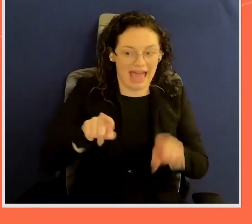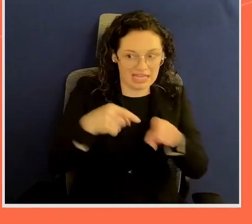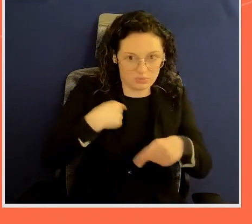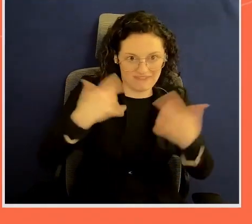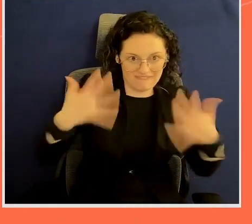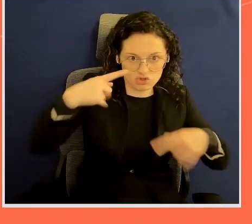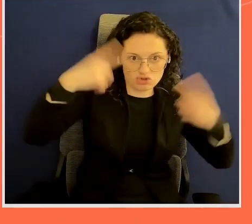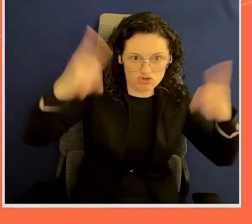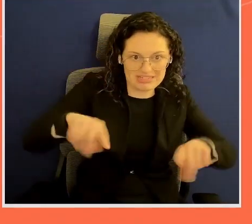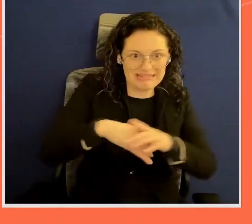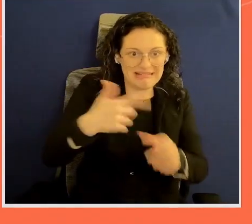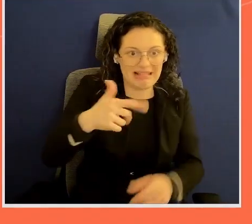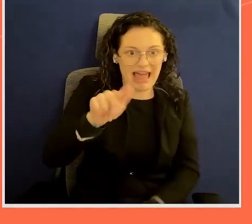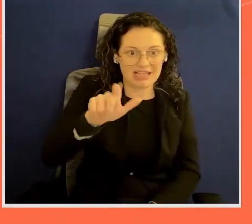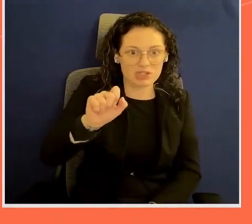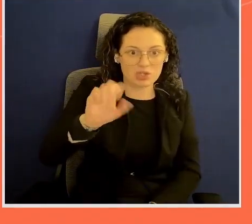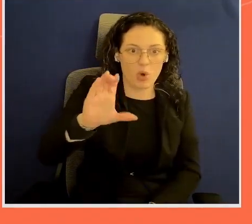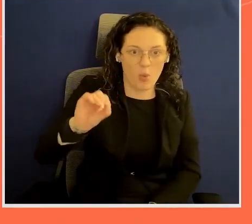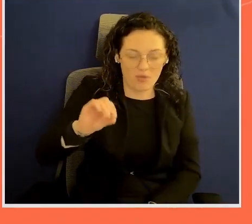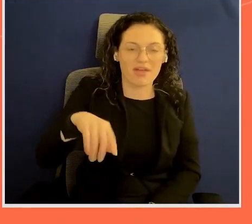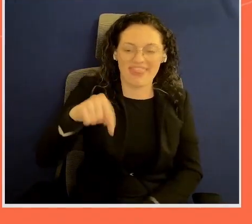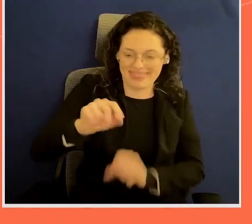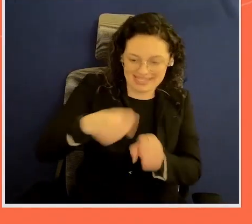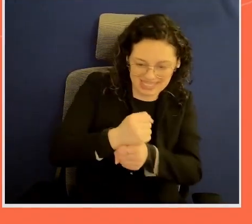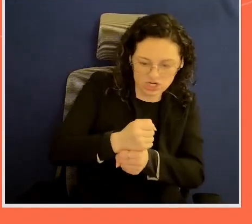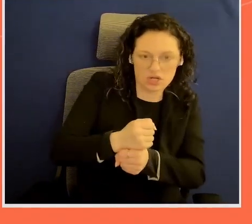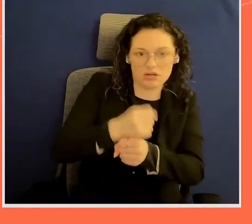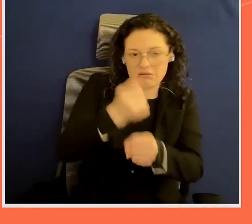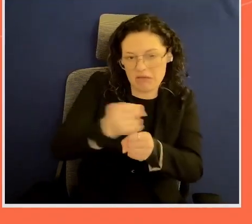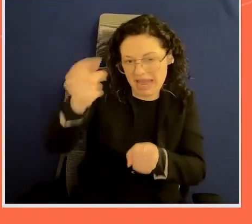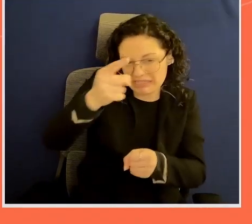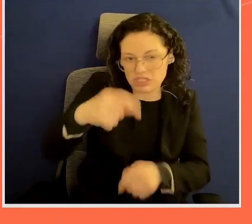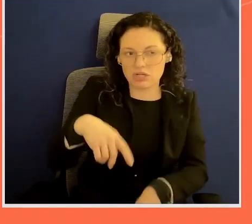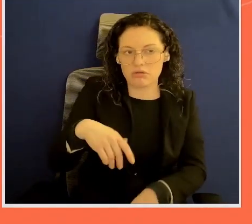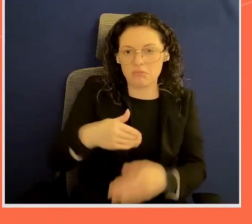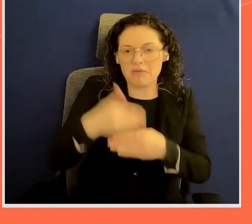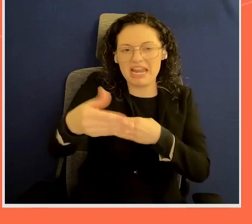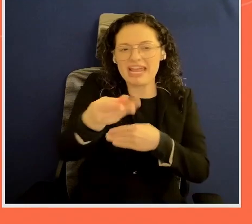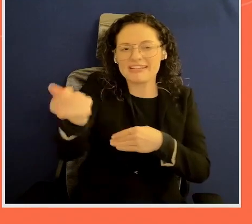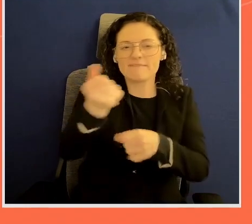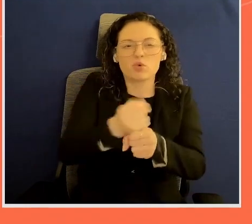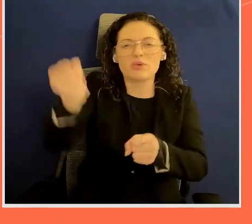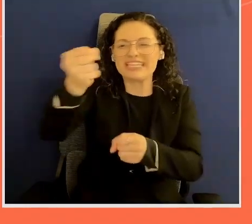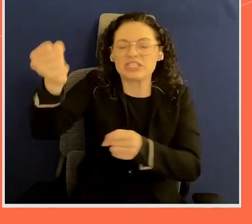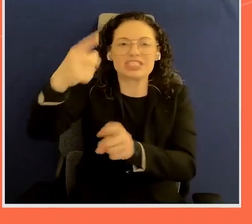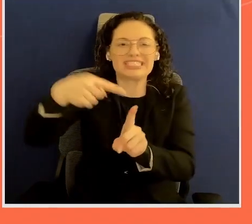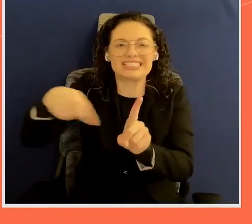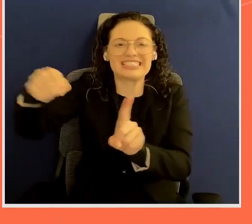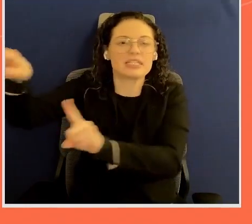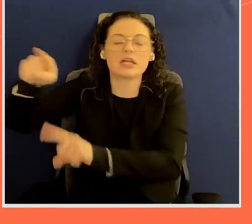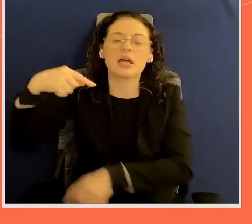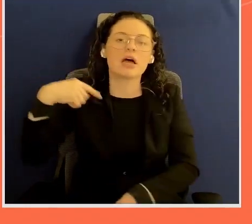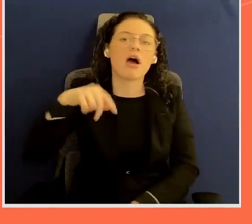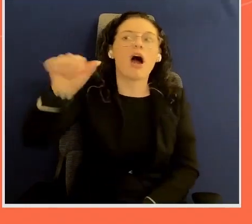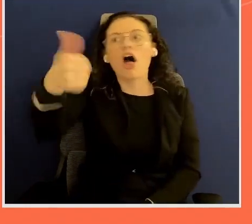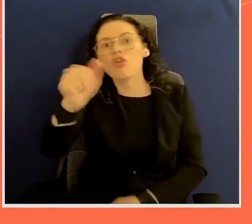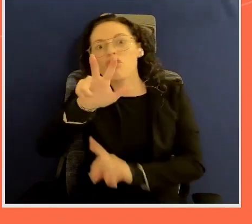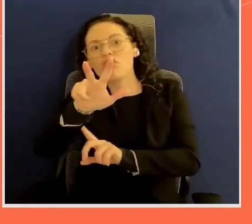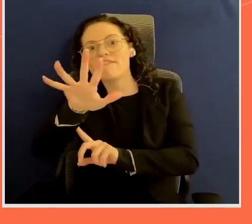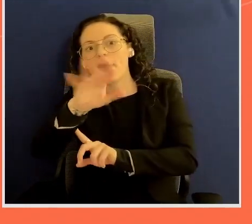actions to take to address our circumstances. We cannot solve these problems with the same tactics.